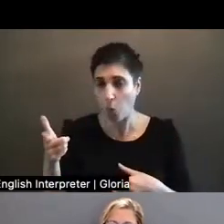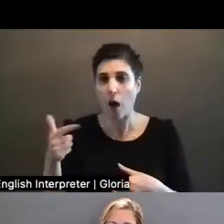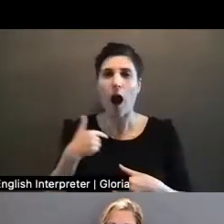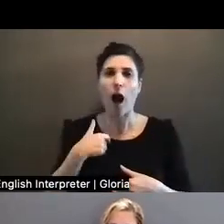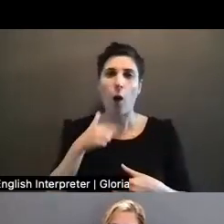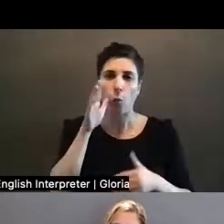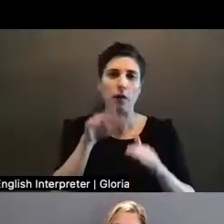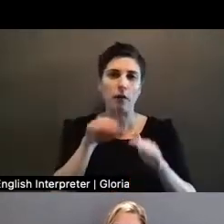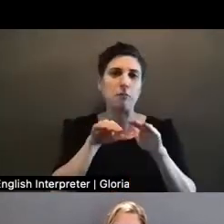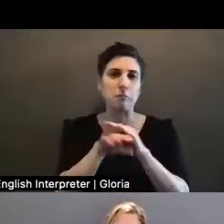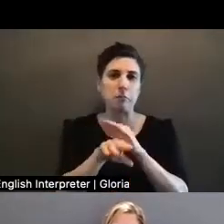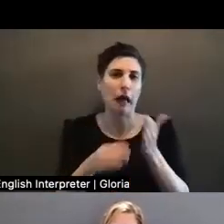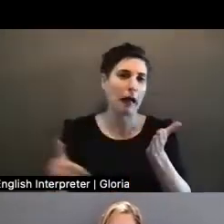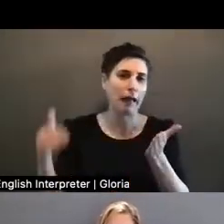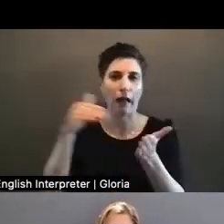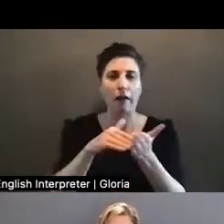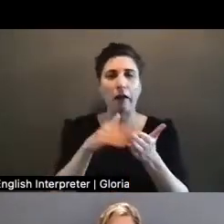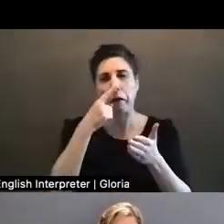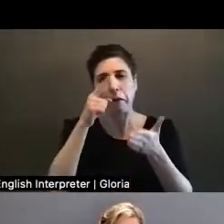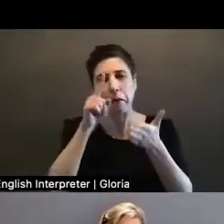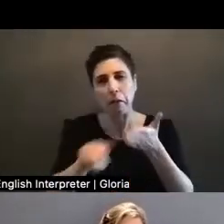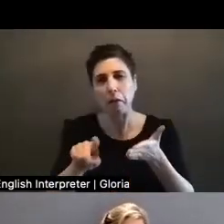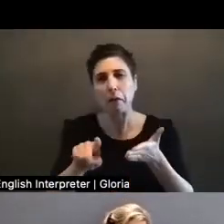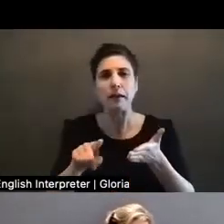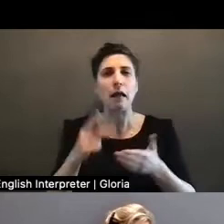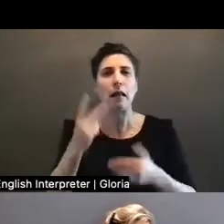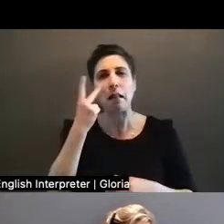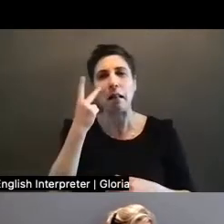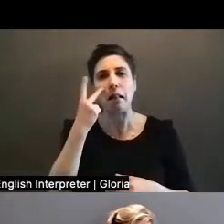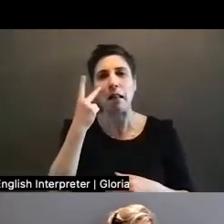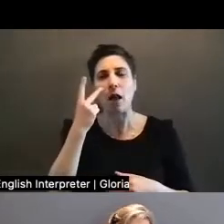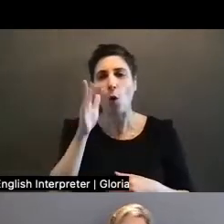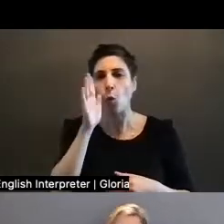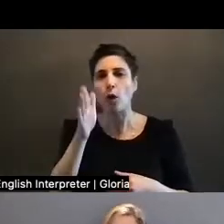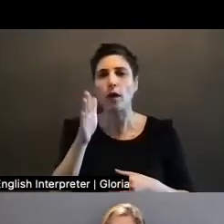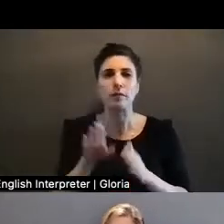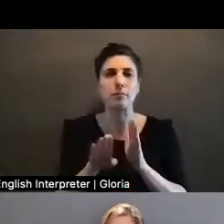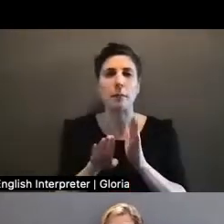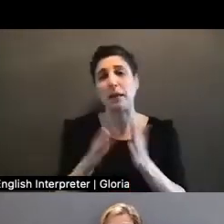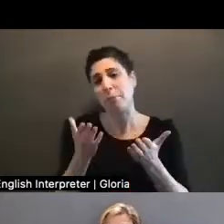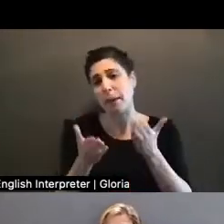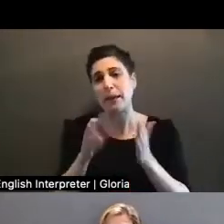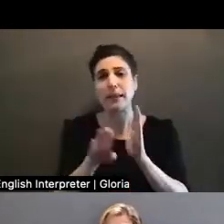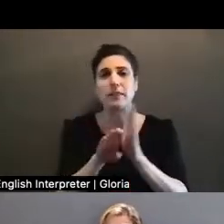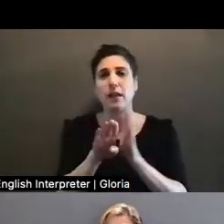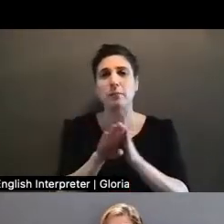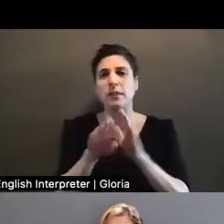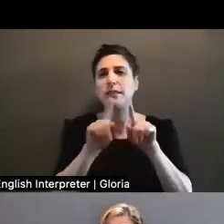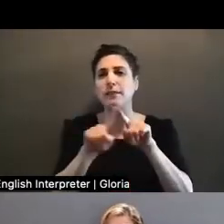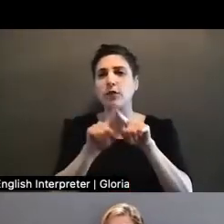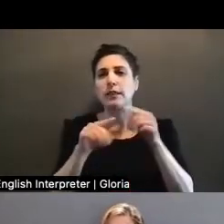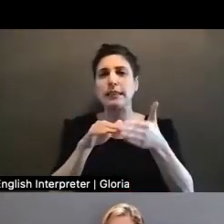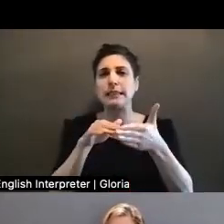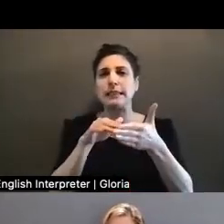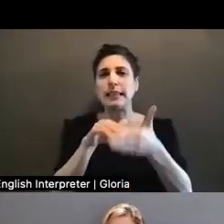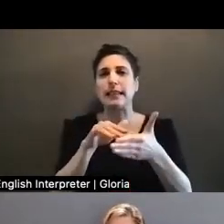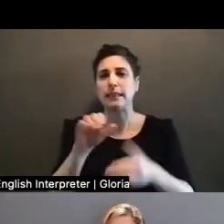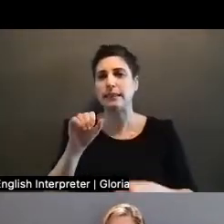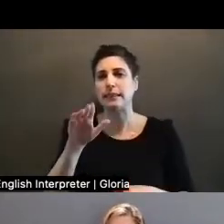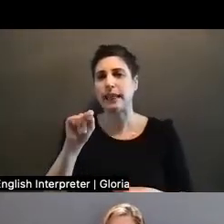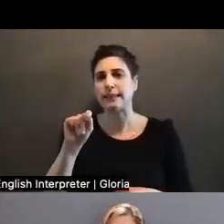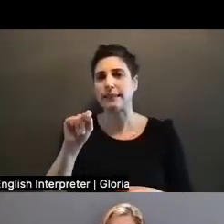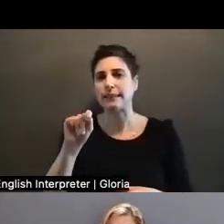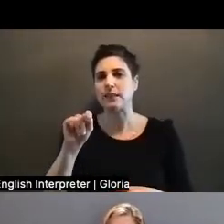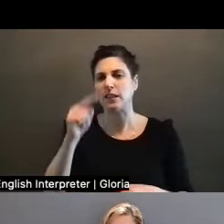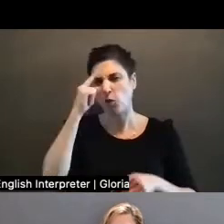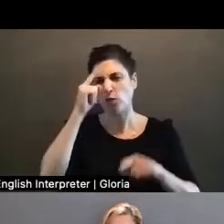and resources for students on specific study sets for specific math courses and specific units in chemistry and